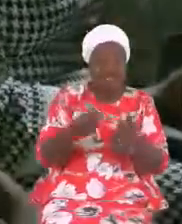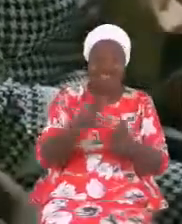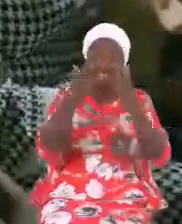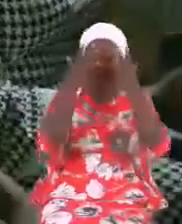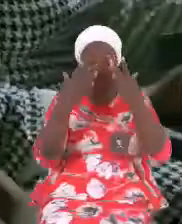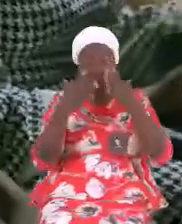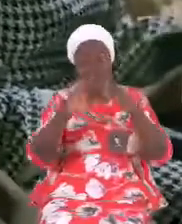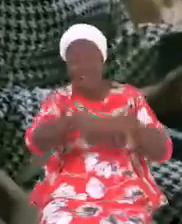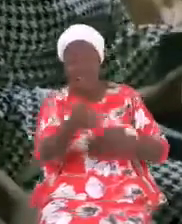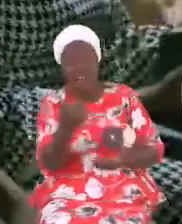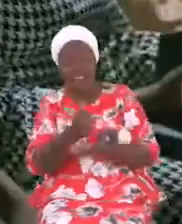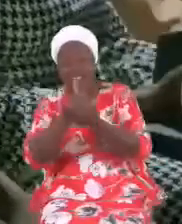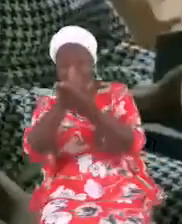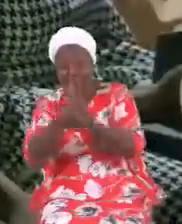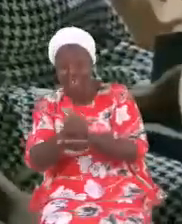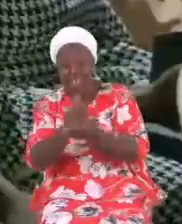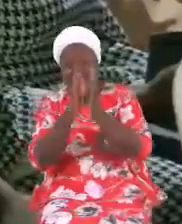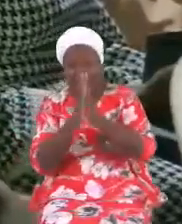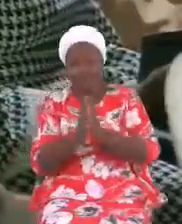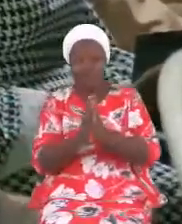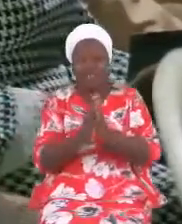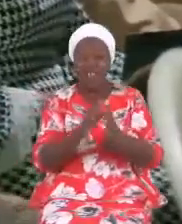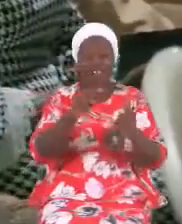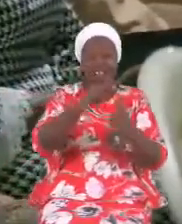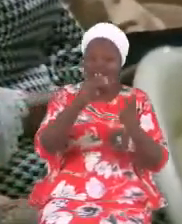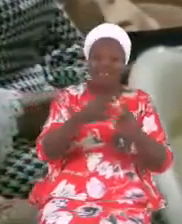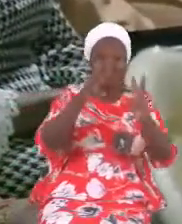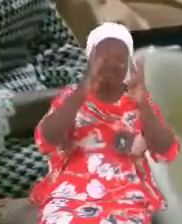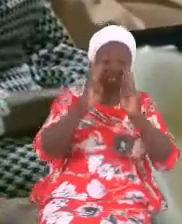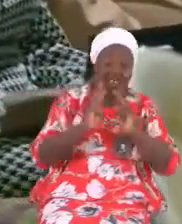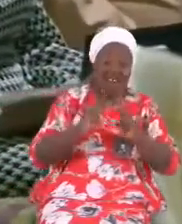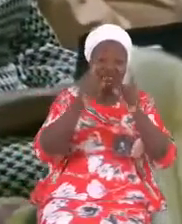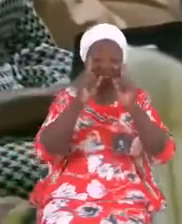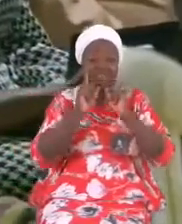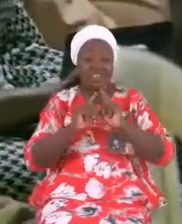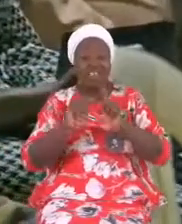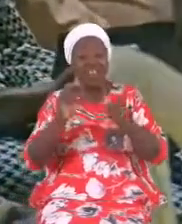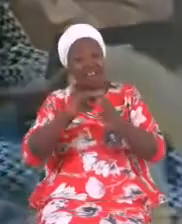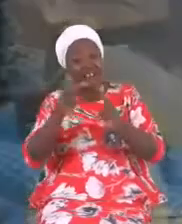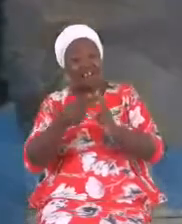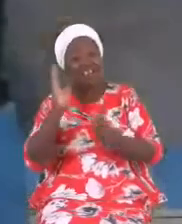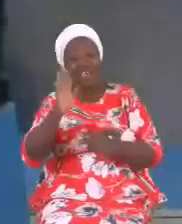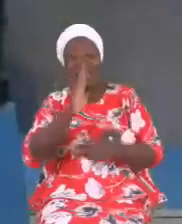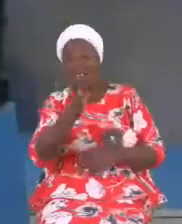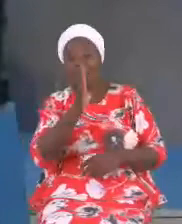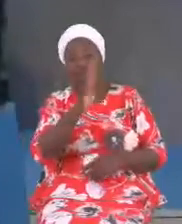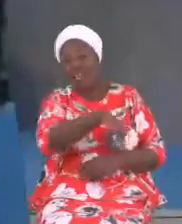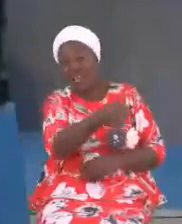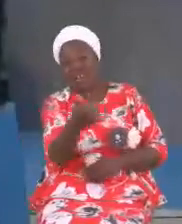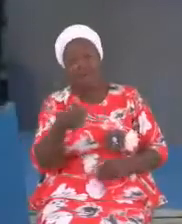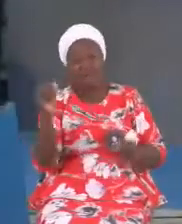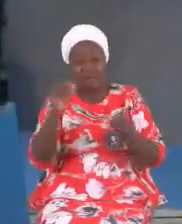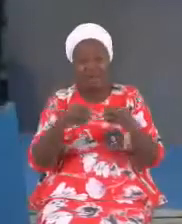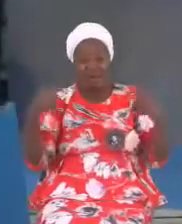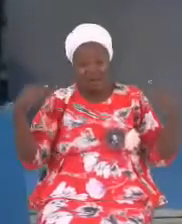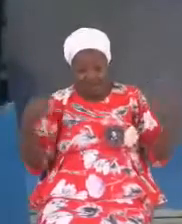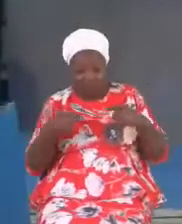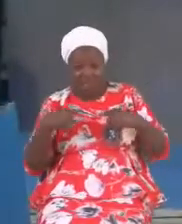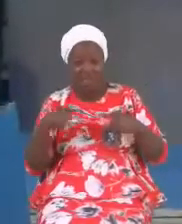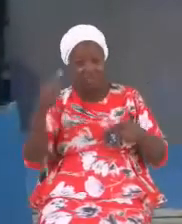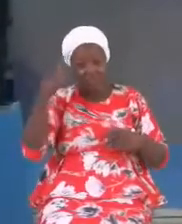No crying, neither shall there be any more pain, for the former things are